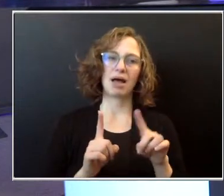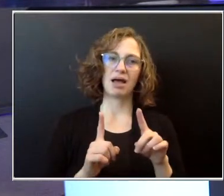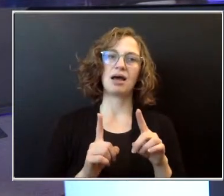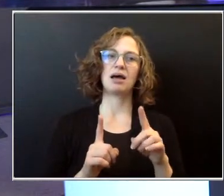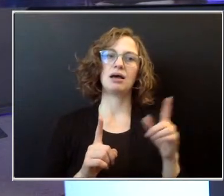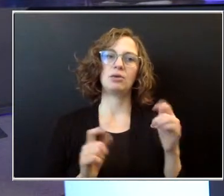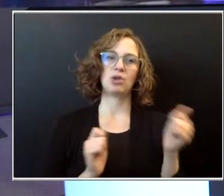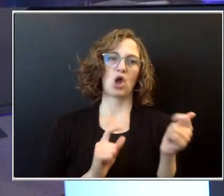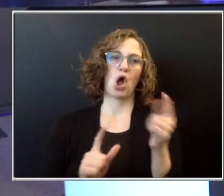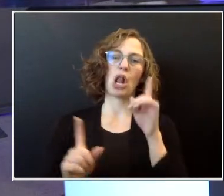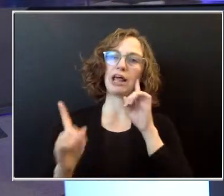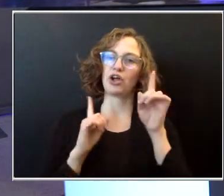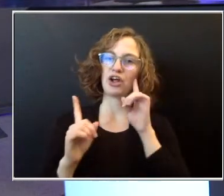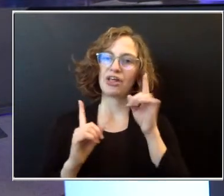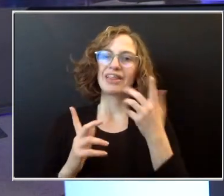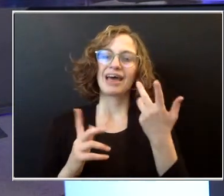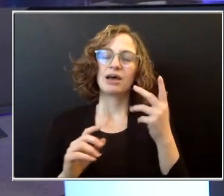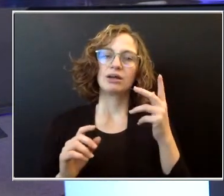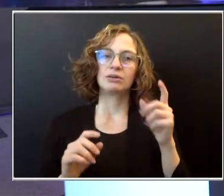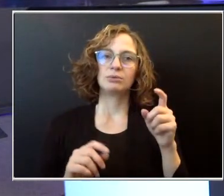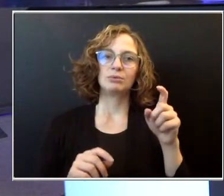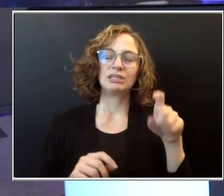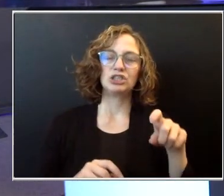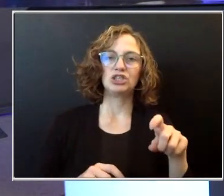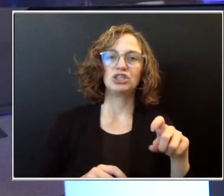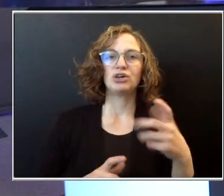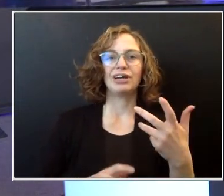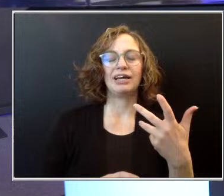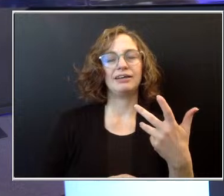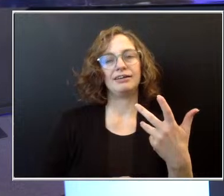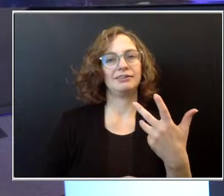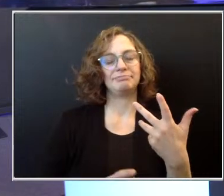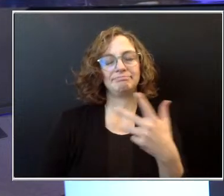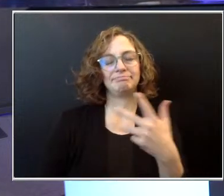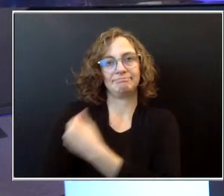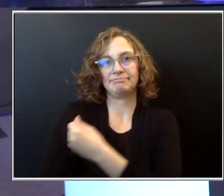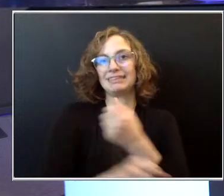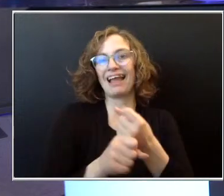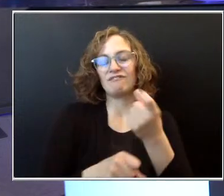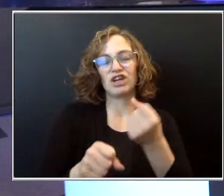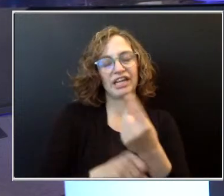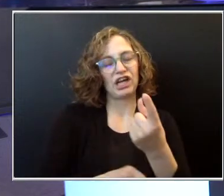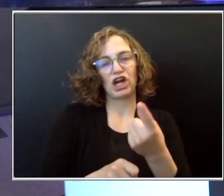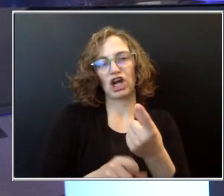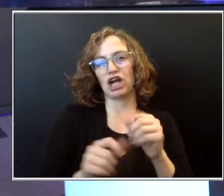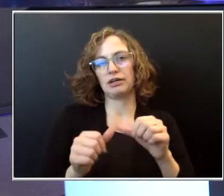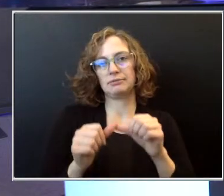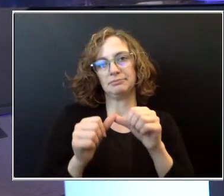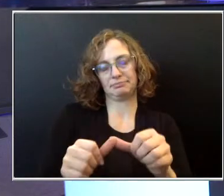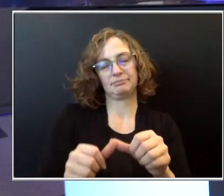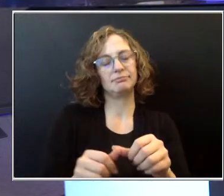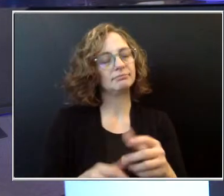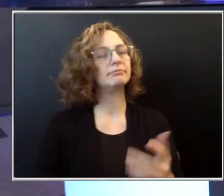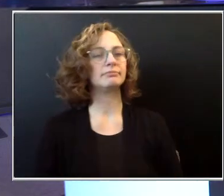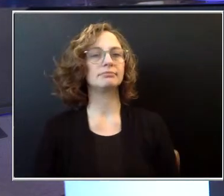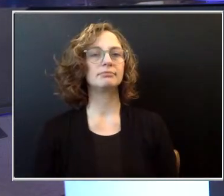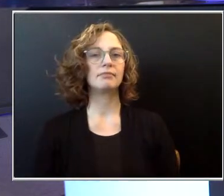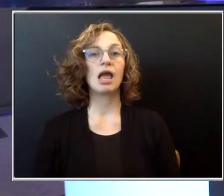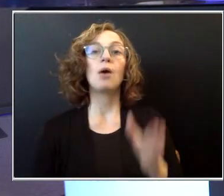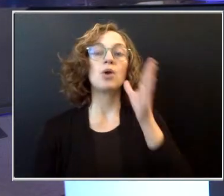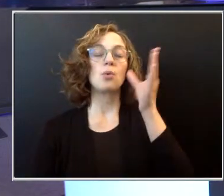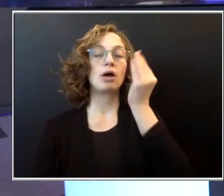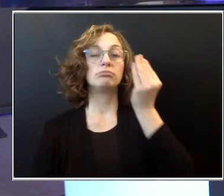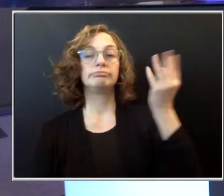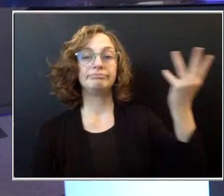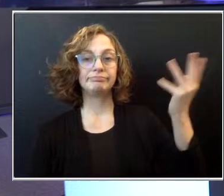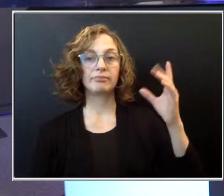get annually from now on moving forward. Right, yeah. And we'll get your question, Ruth Ellen, to Dr. Hawkinson as well, because we are seeing a